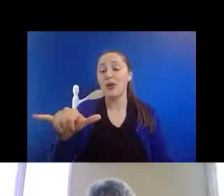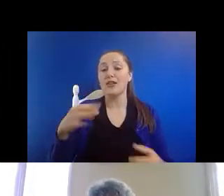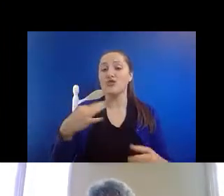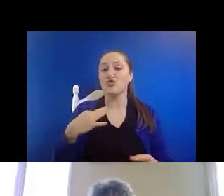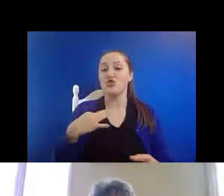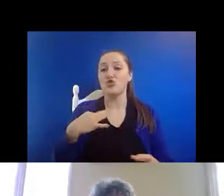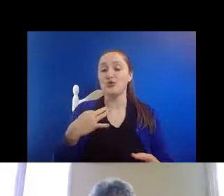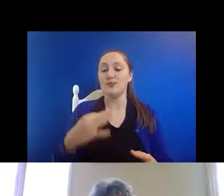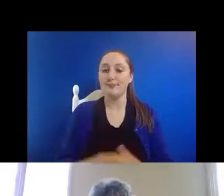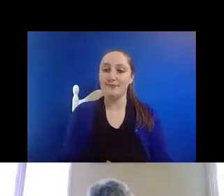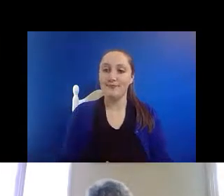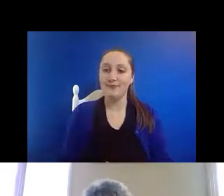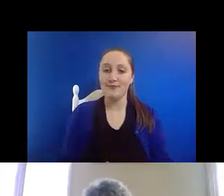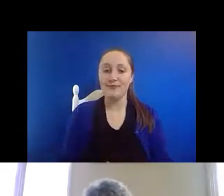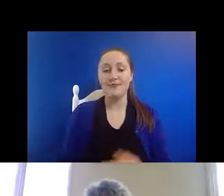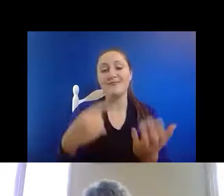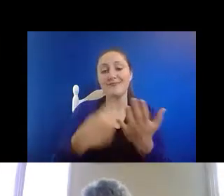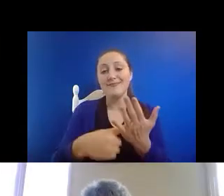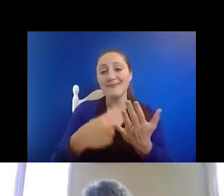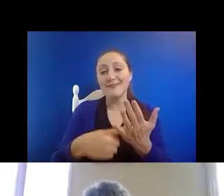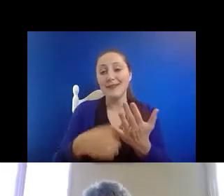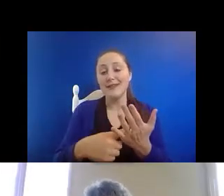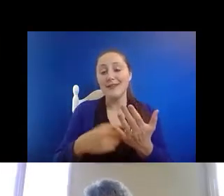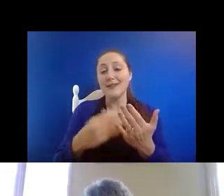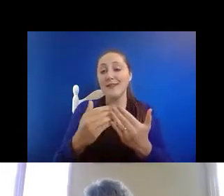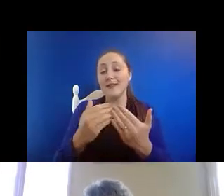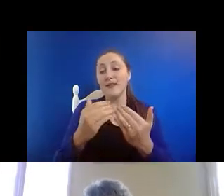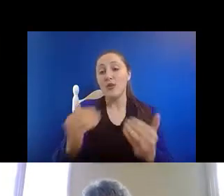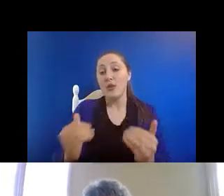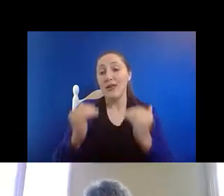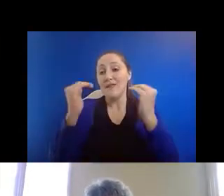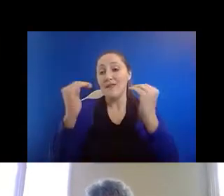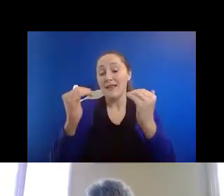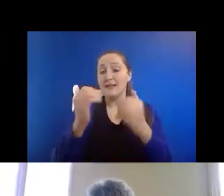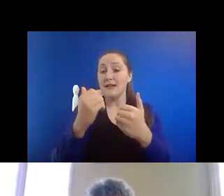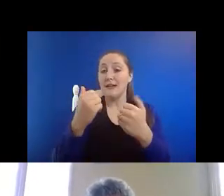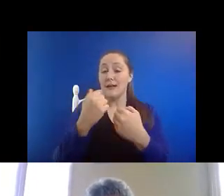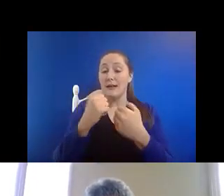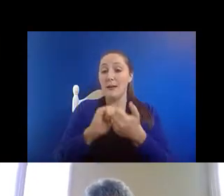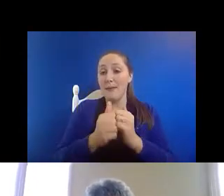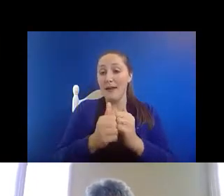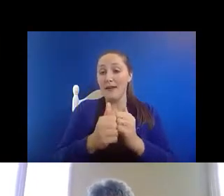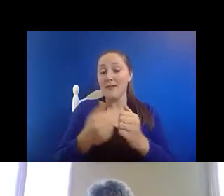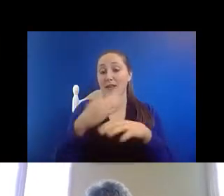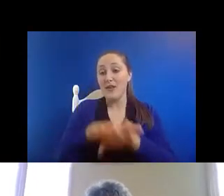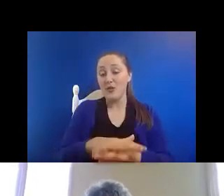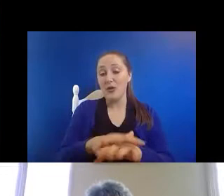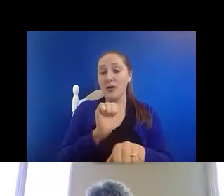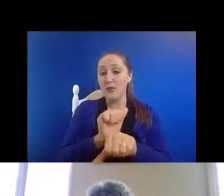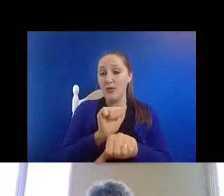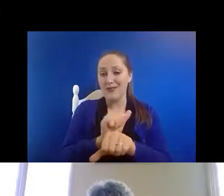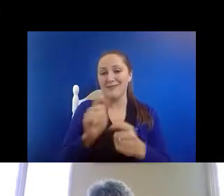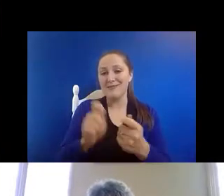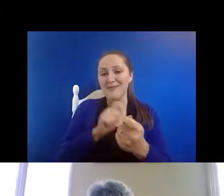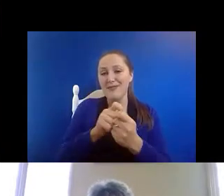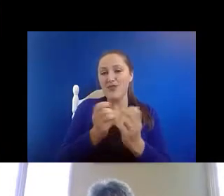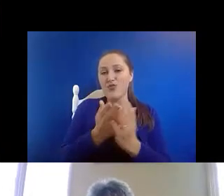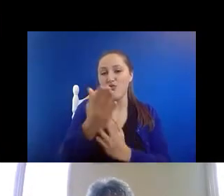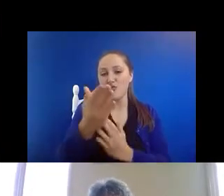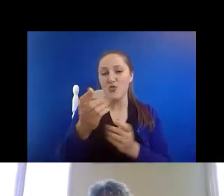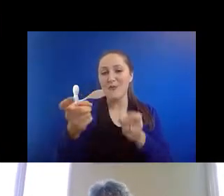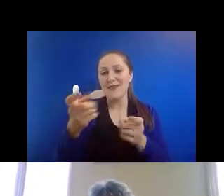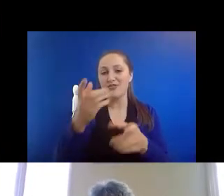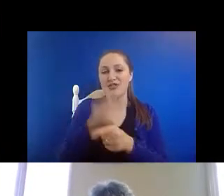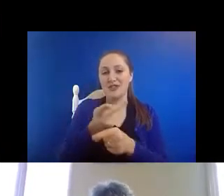about advancing competitive integrated employment, particularly through managed care and where the opportunities